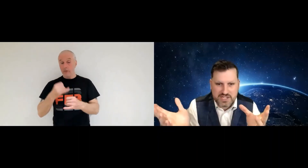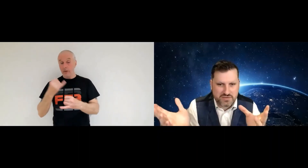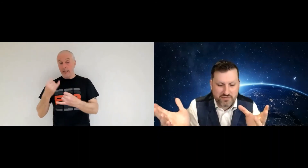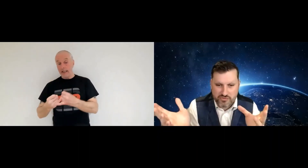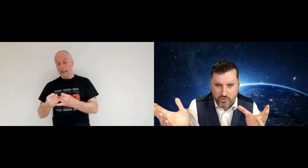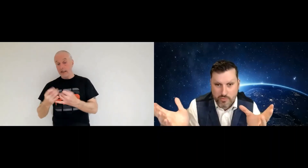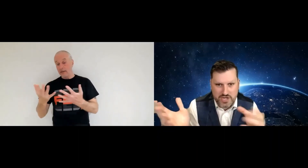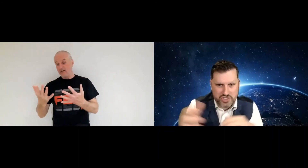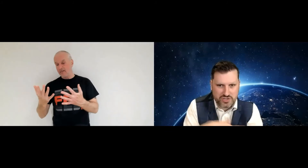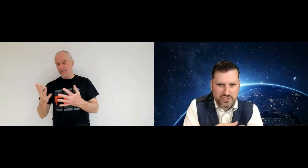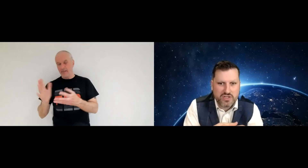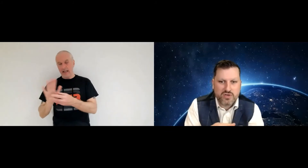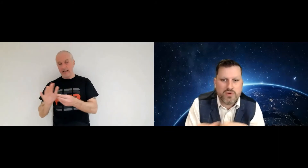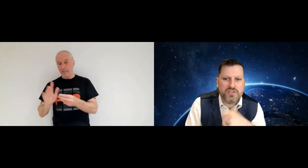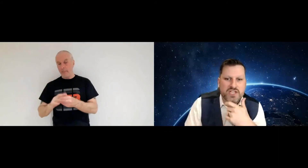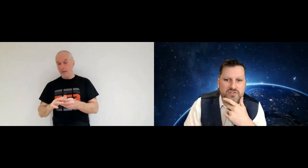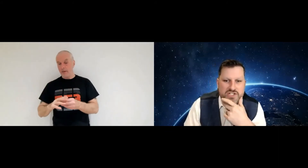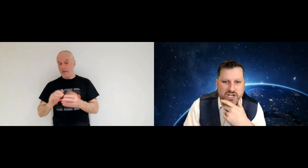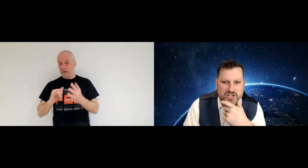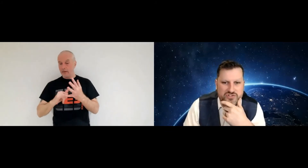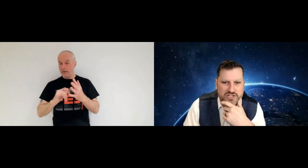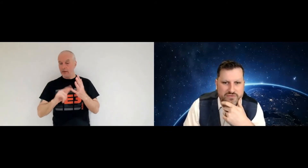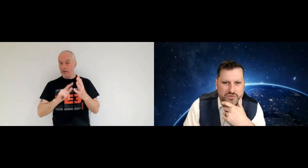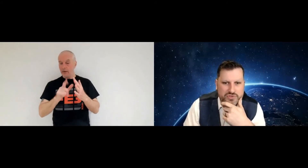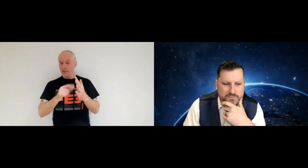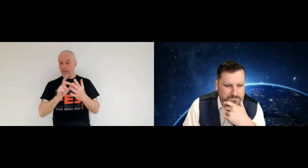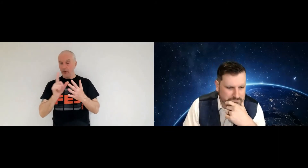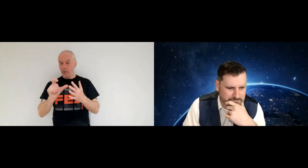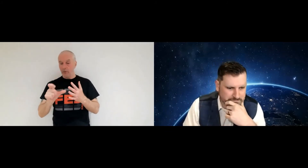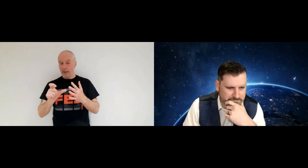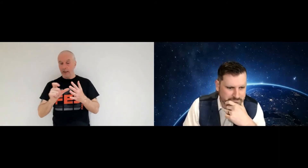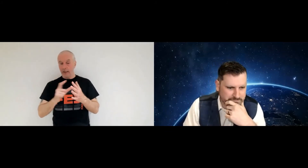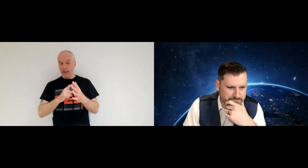sulfuric acid formation with the increased hydrogen levels?